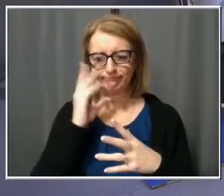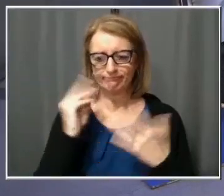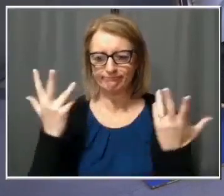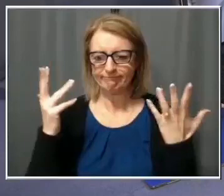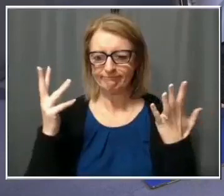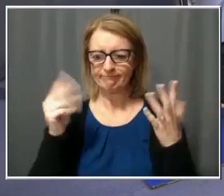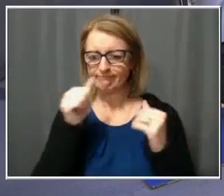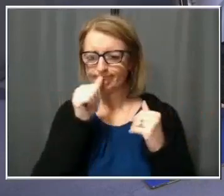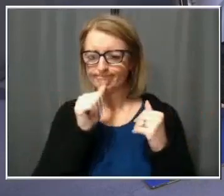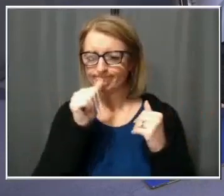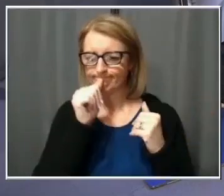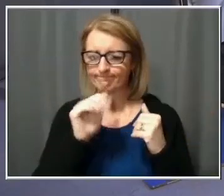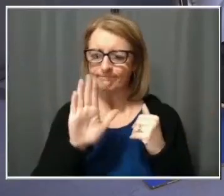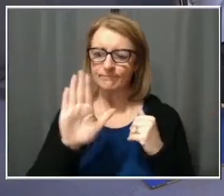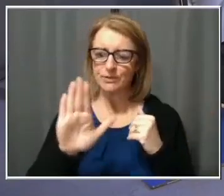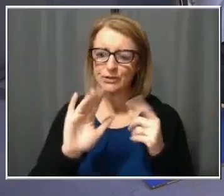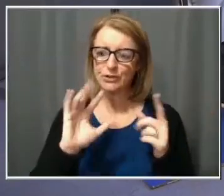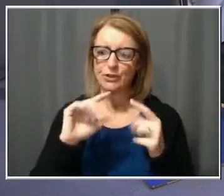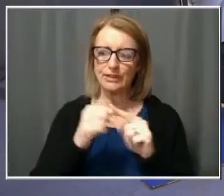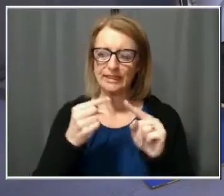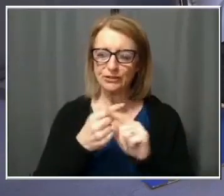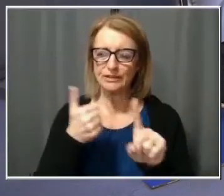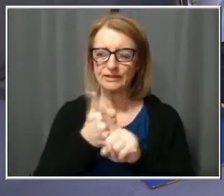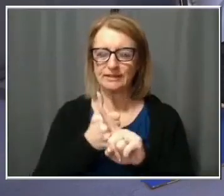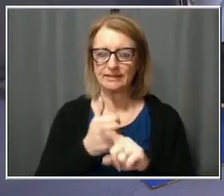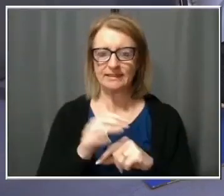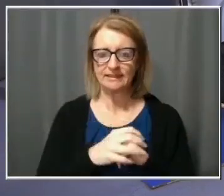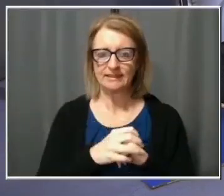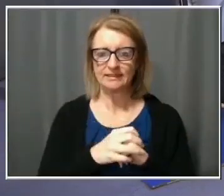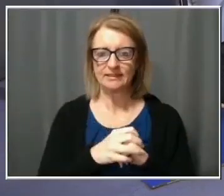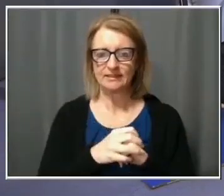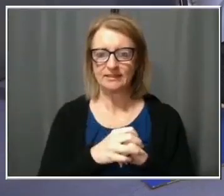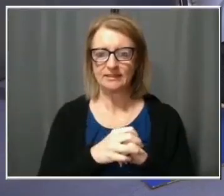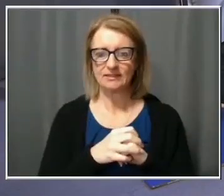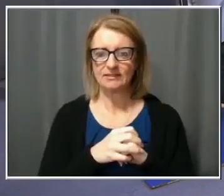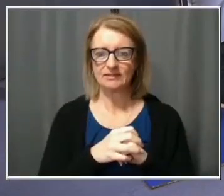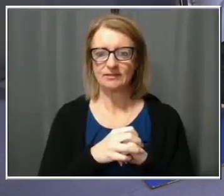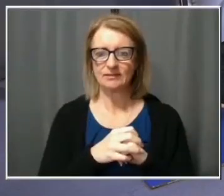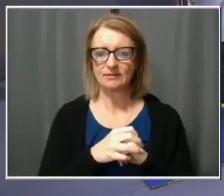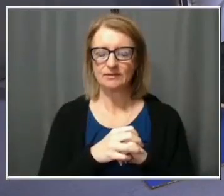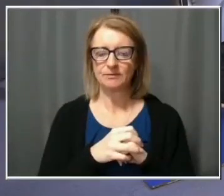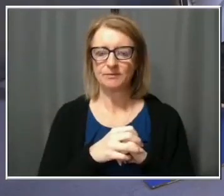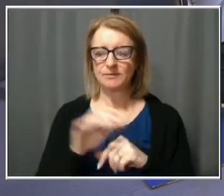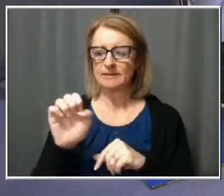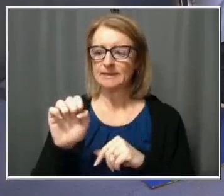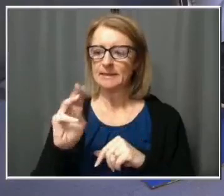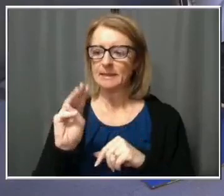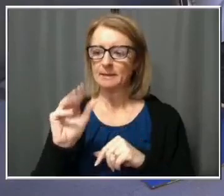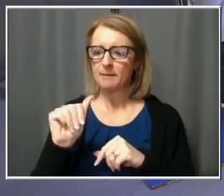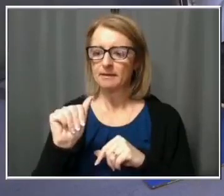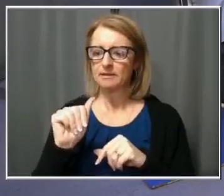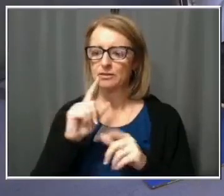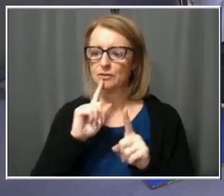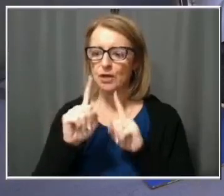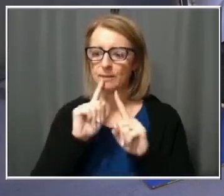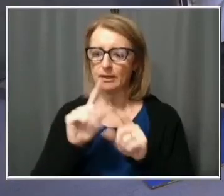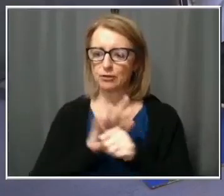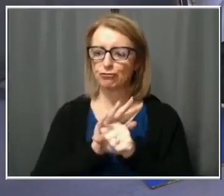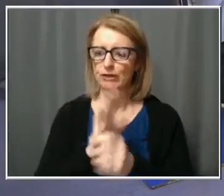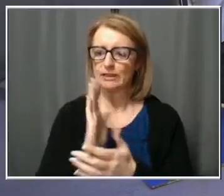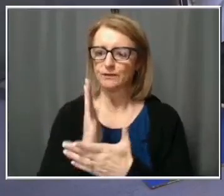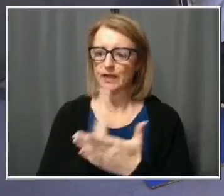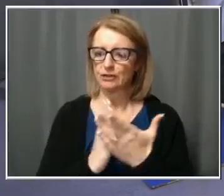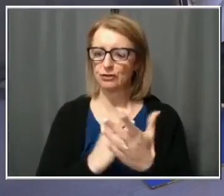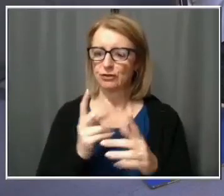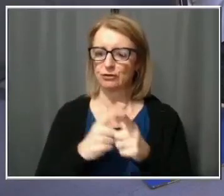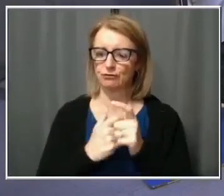your own injuries. I think every athlete has. Right. So Emma, let's talk about this stress fracture that you received. You told us that you ran